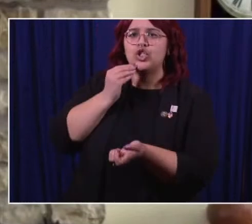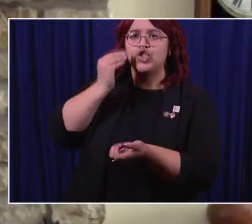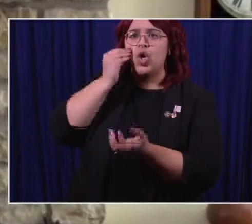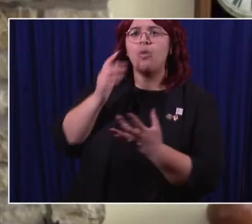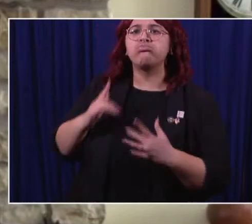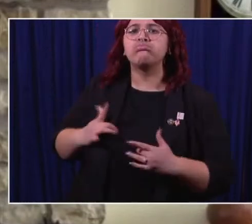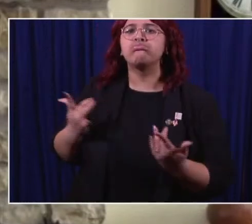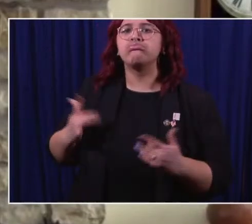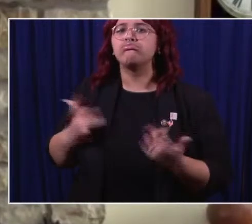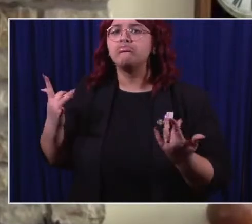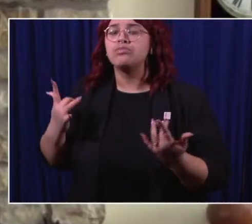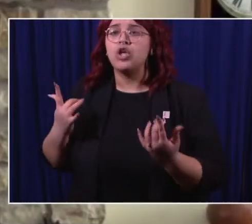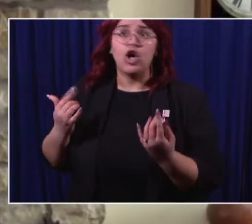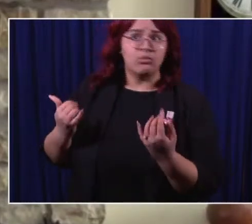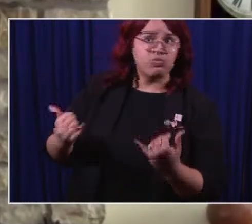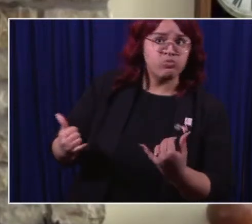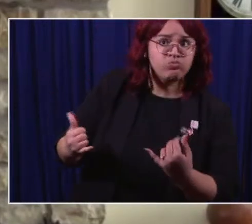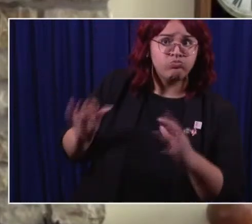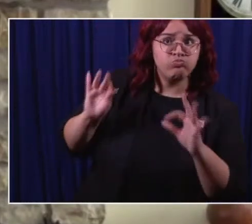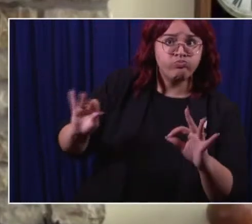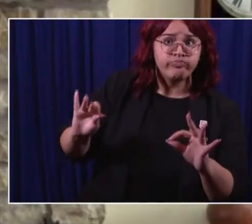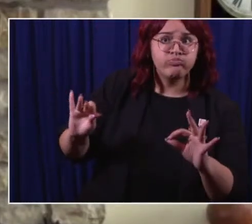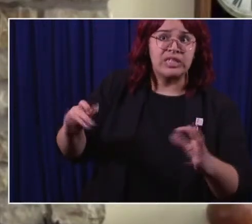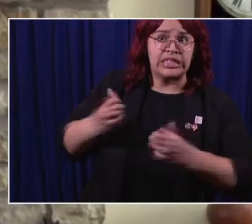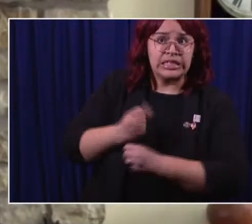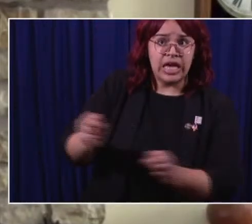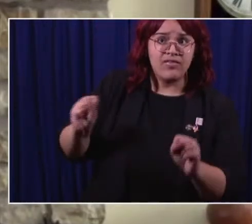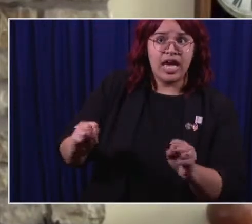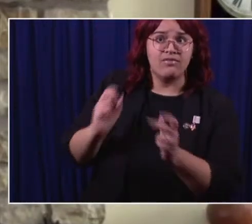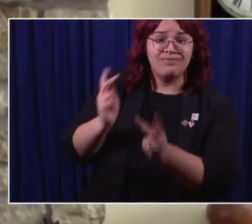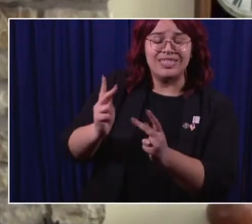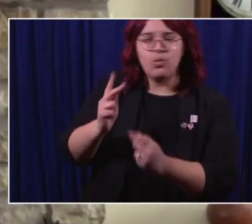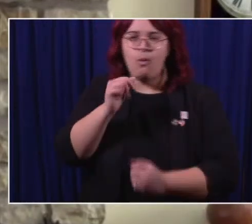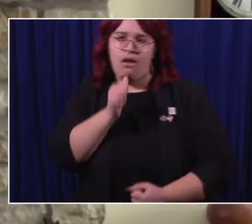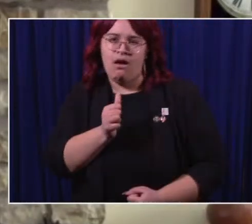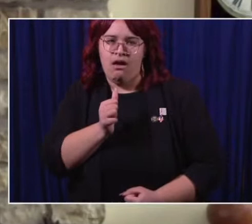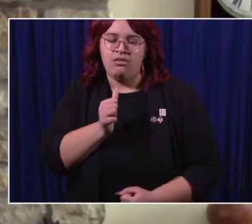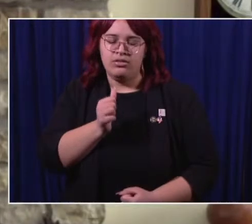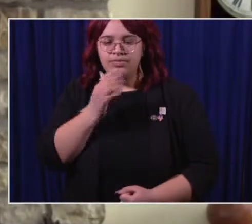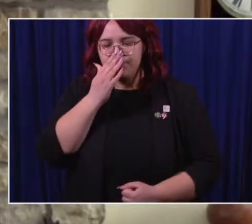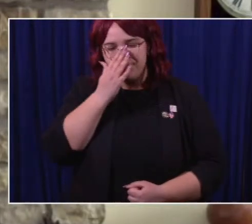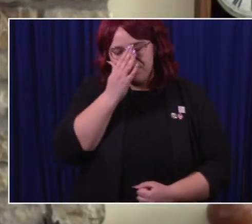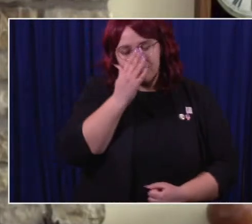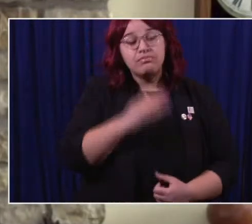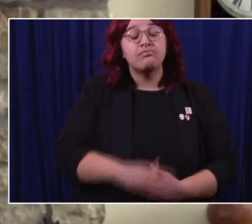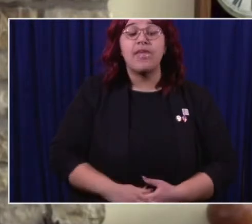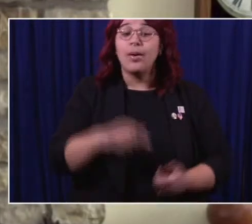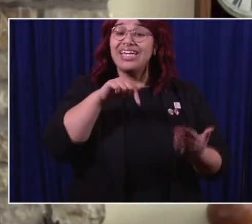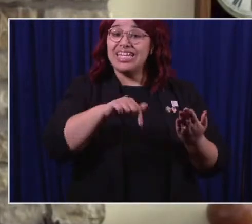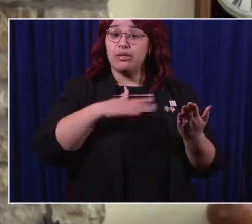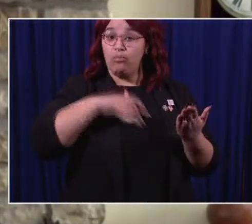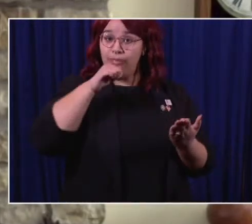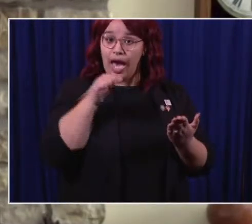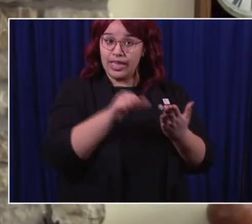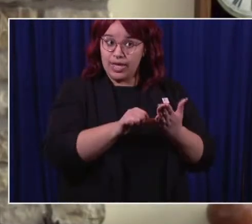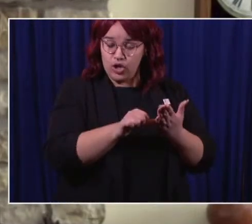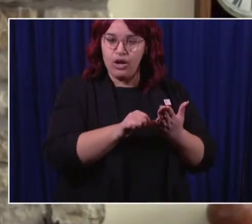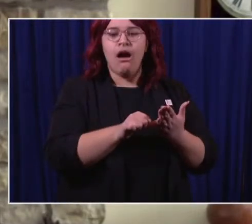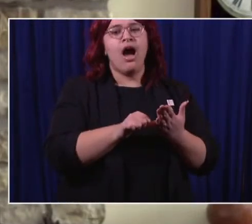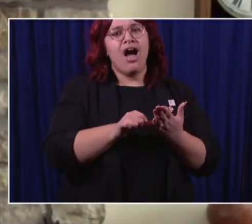held up, I also remind facilities that they must continue to allow for compassionate care visits, as I just